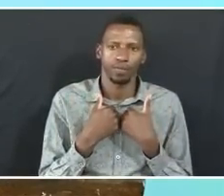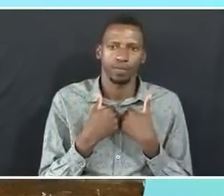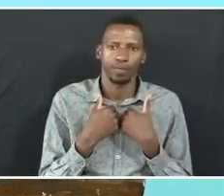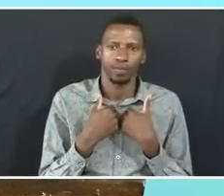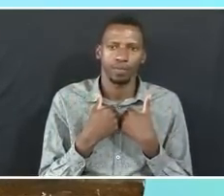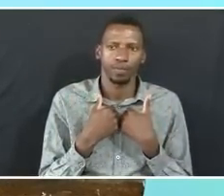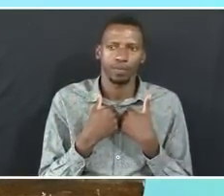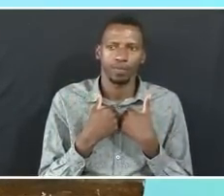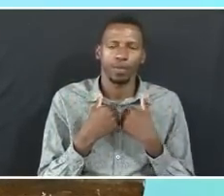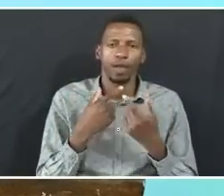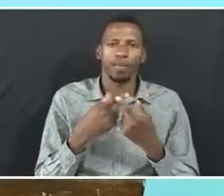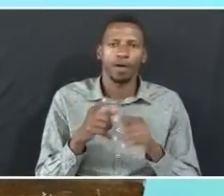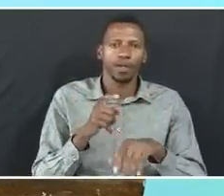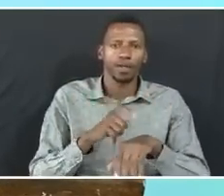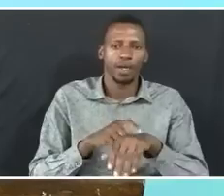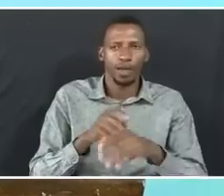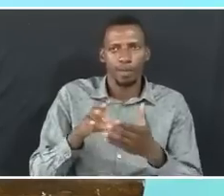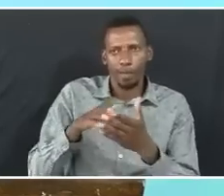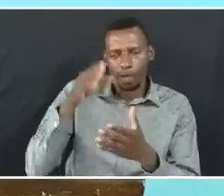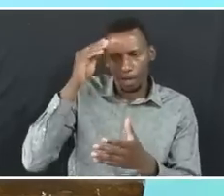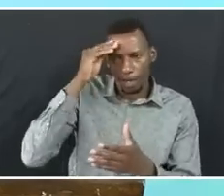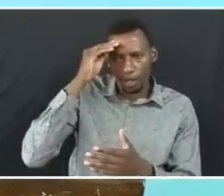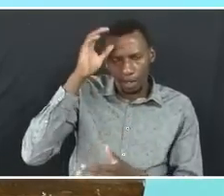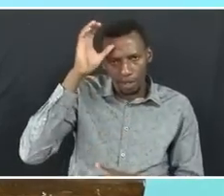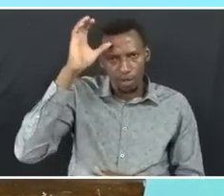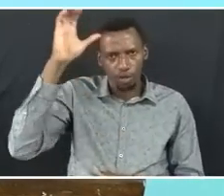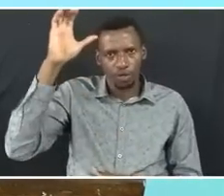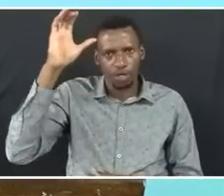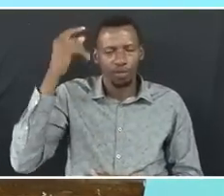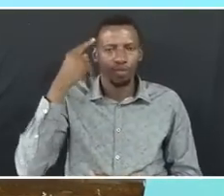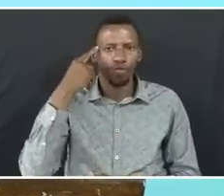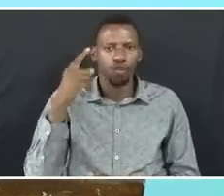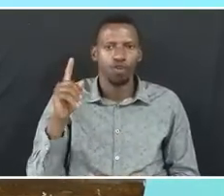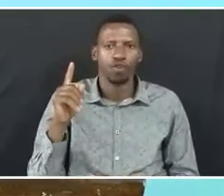But when I learned the concept of